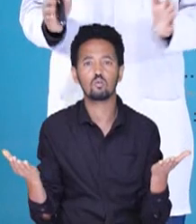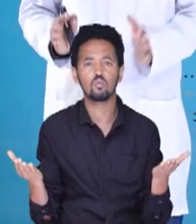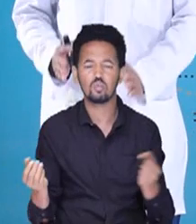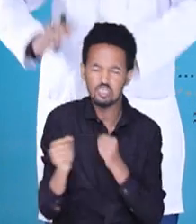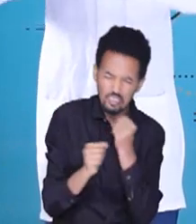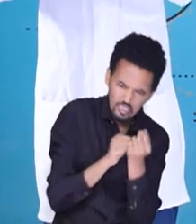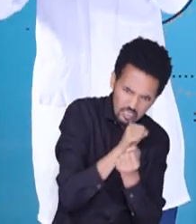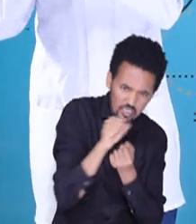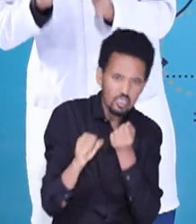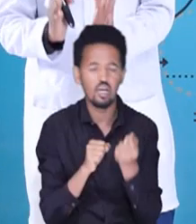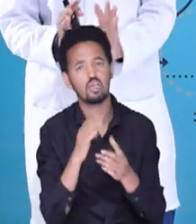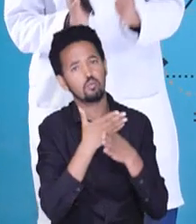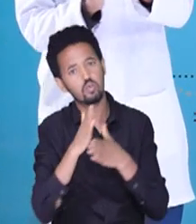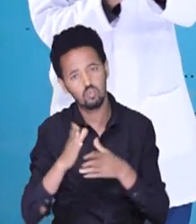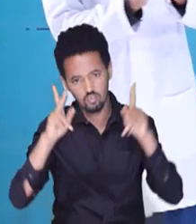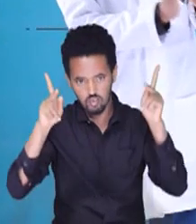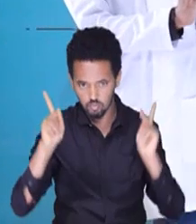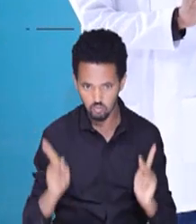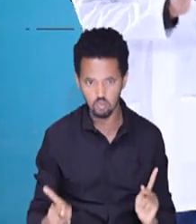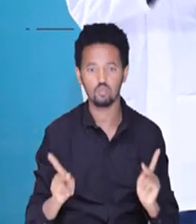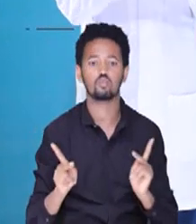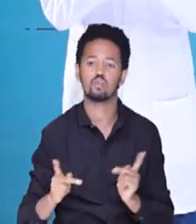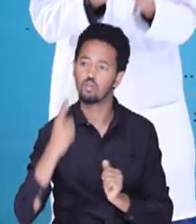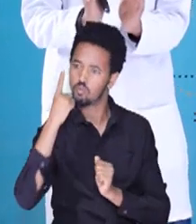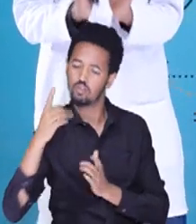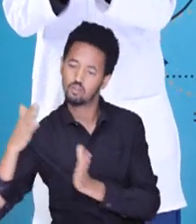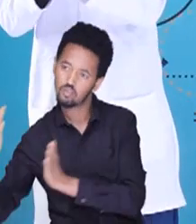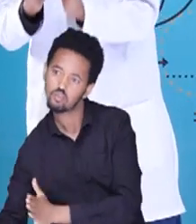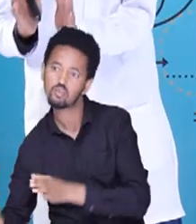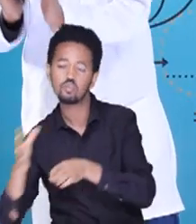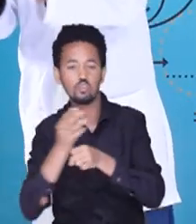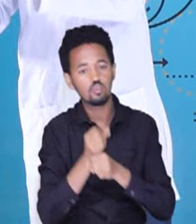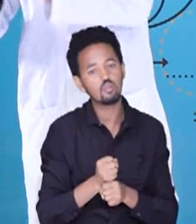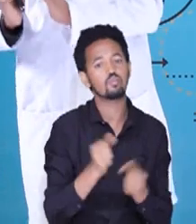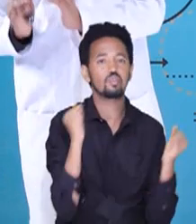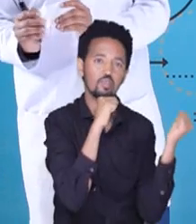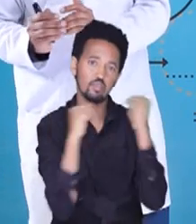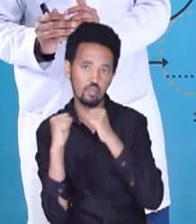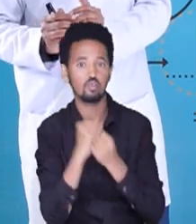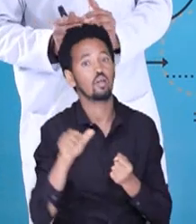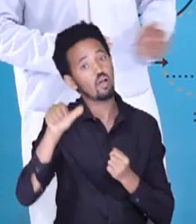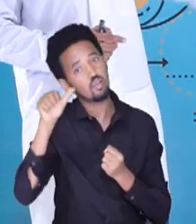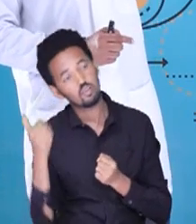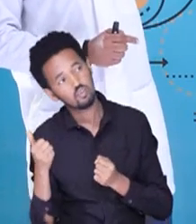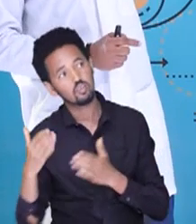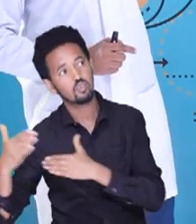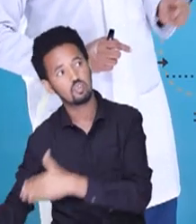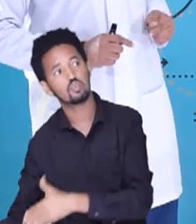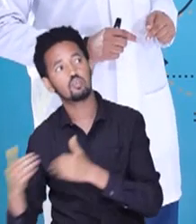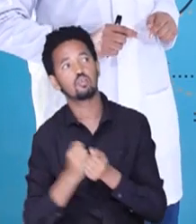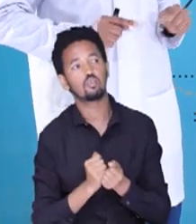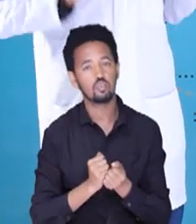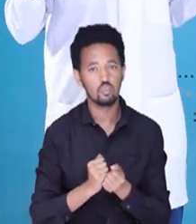struggle between the parliament in one side and the king and the royalists on the other side. The